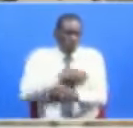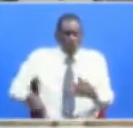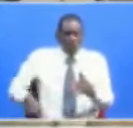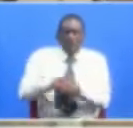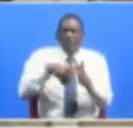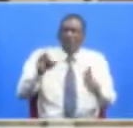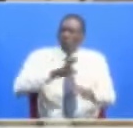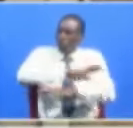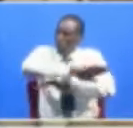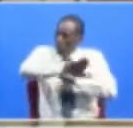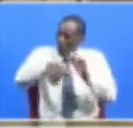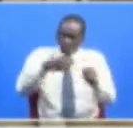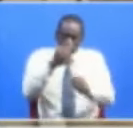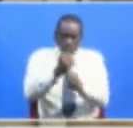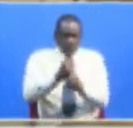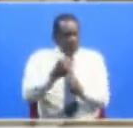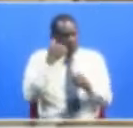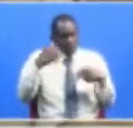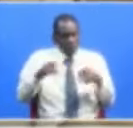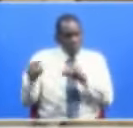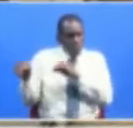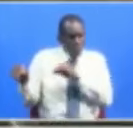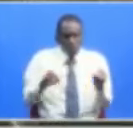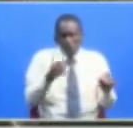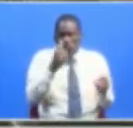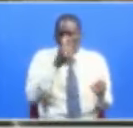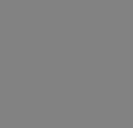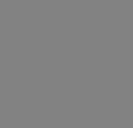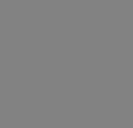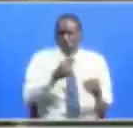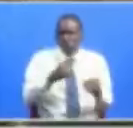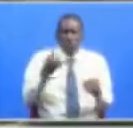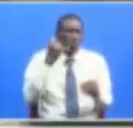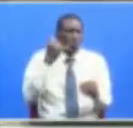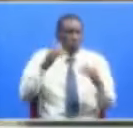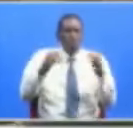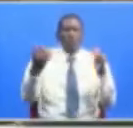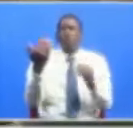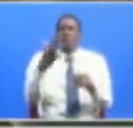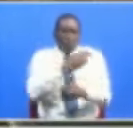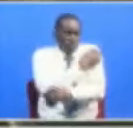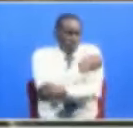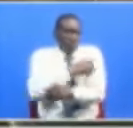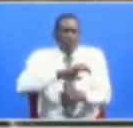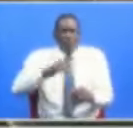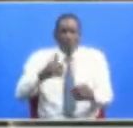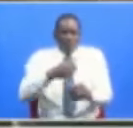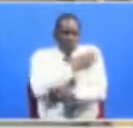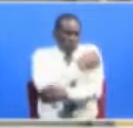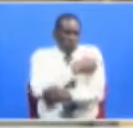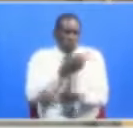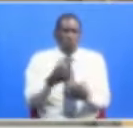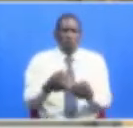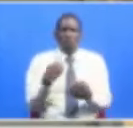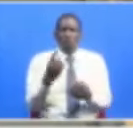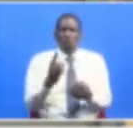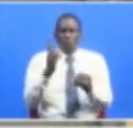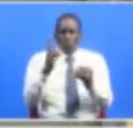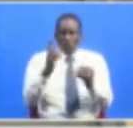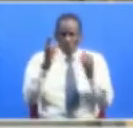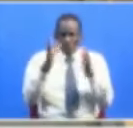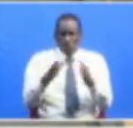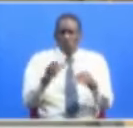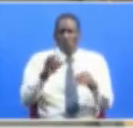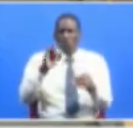staff and patients transferred to the private wing of the Nakuru Level 5 Hospital and other facilities. Only one who was in